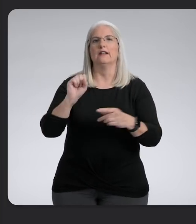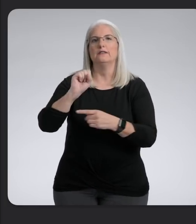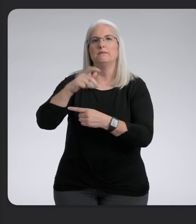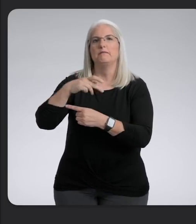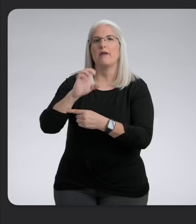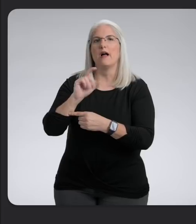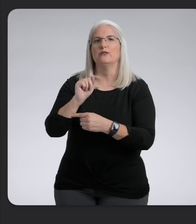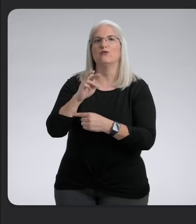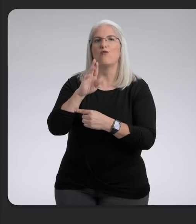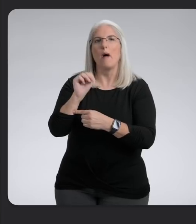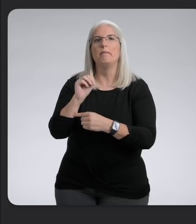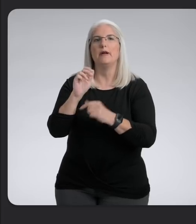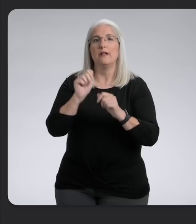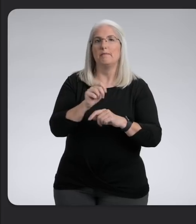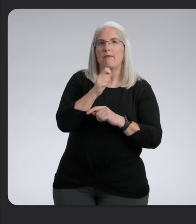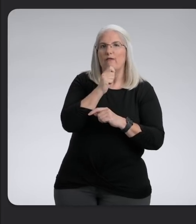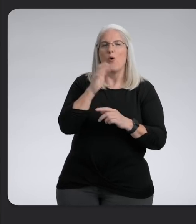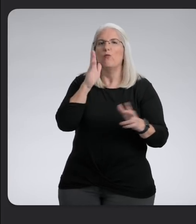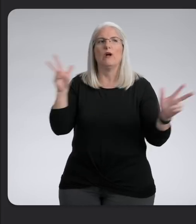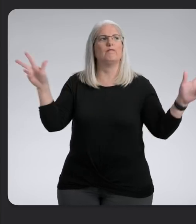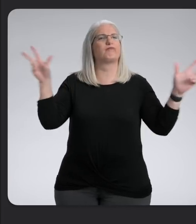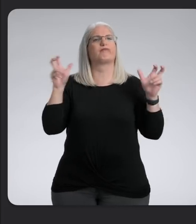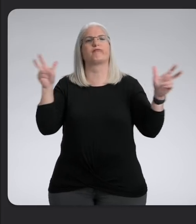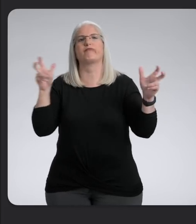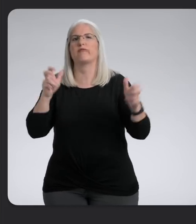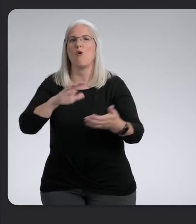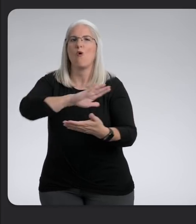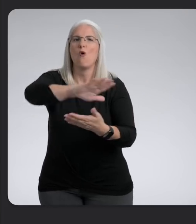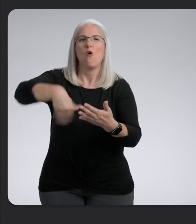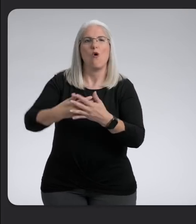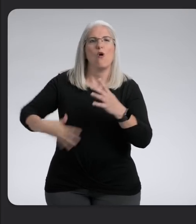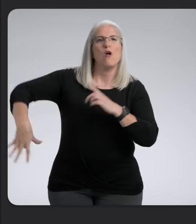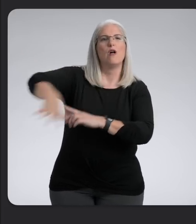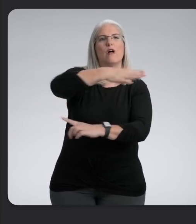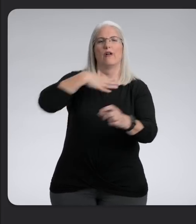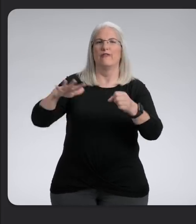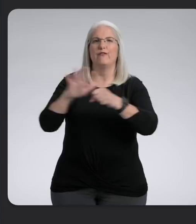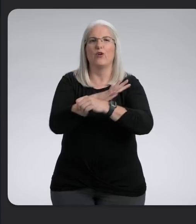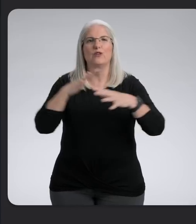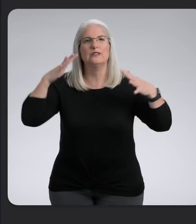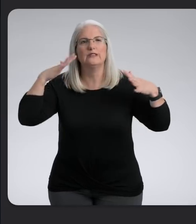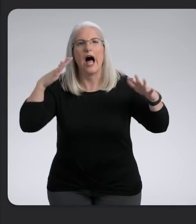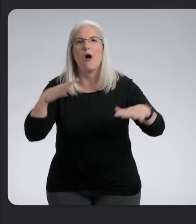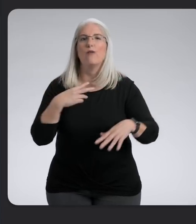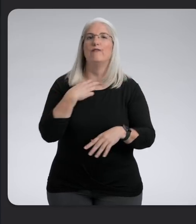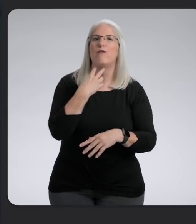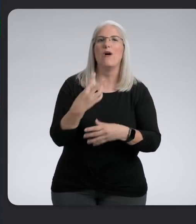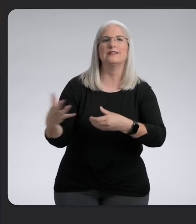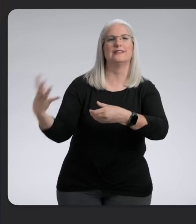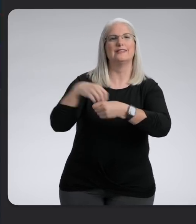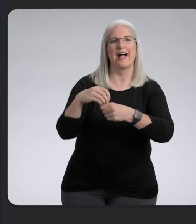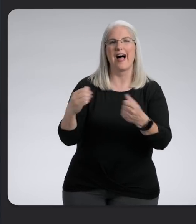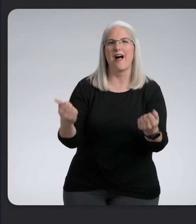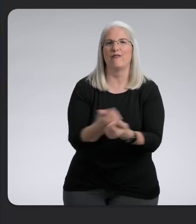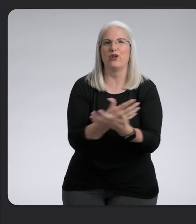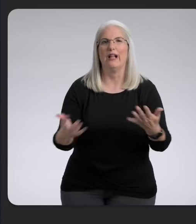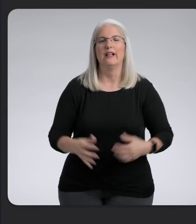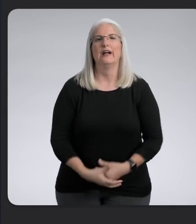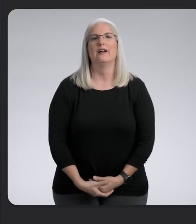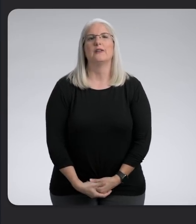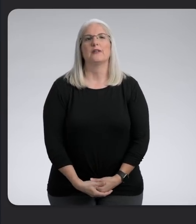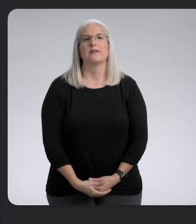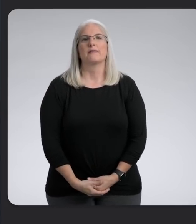an entire symphony's worth of sound, your voice and everything around you. Next, let's turn